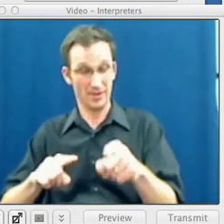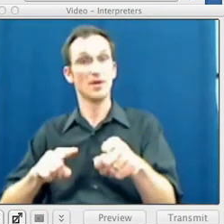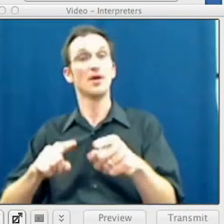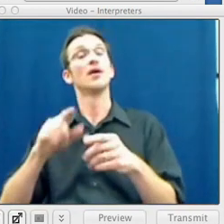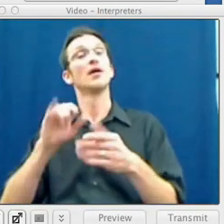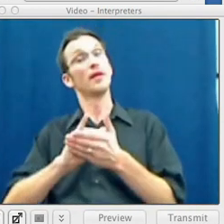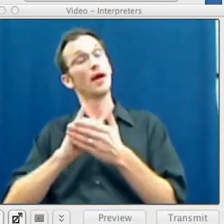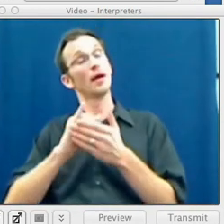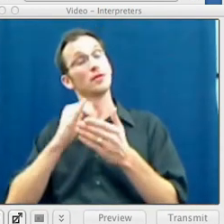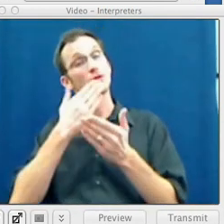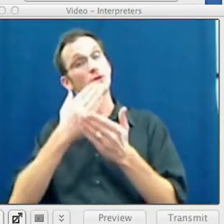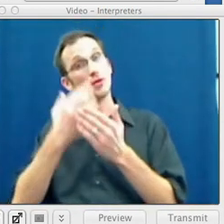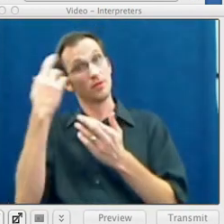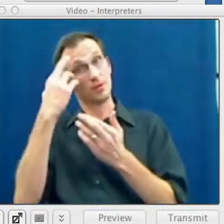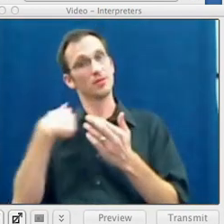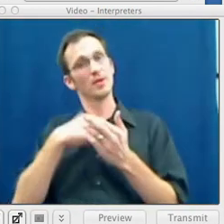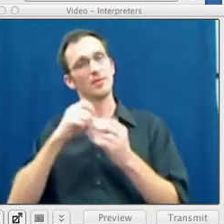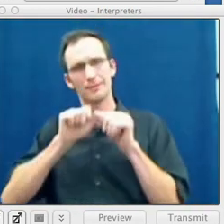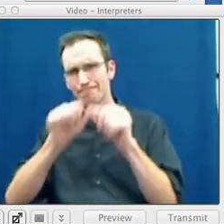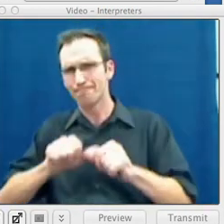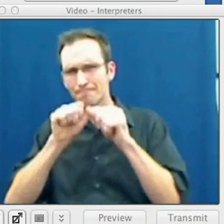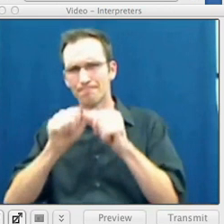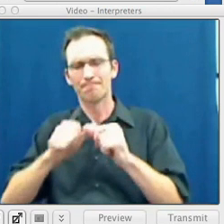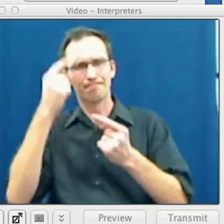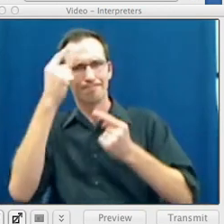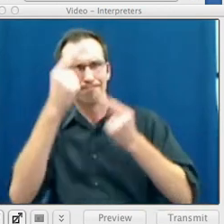constantly re-examine those values, principles, and beliefs